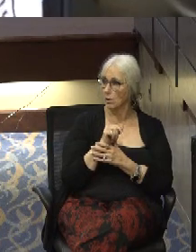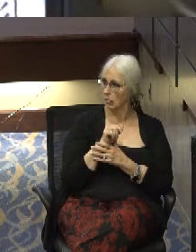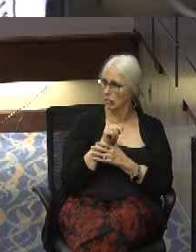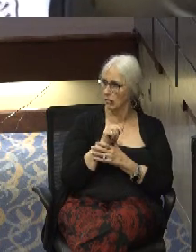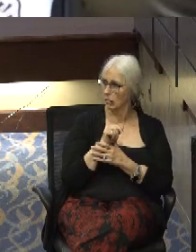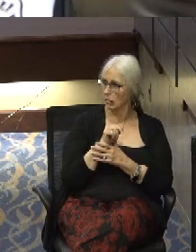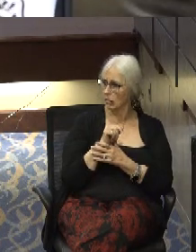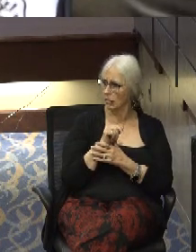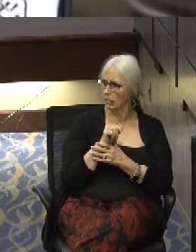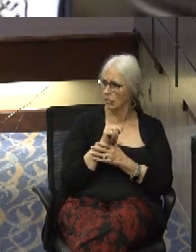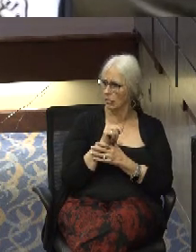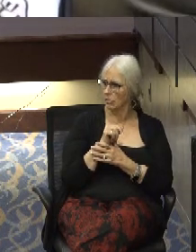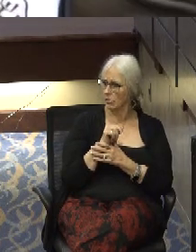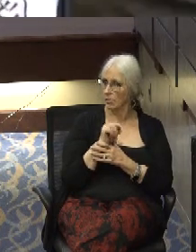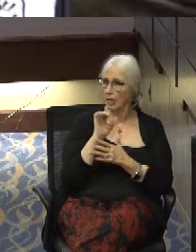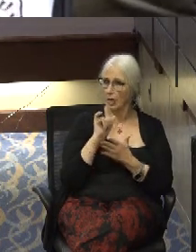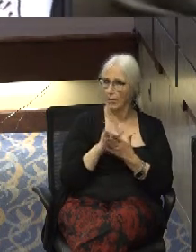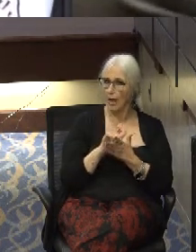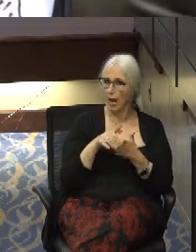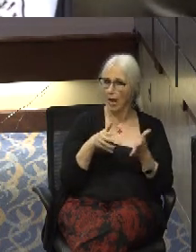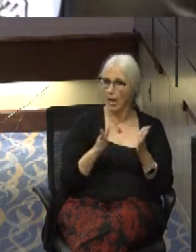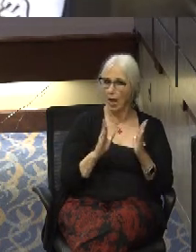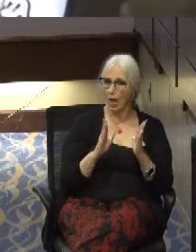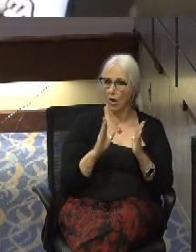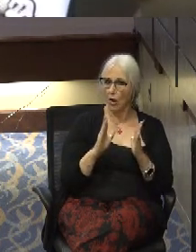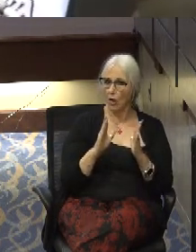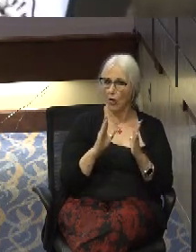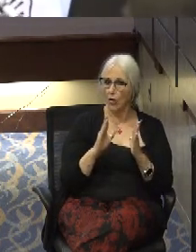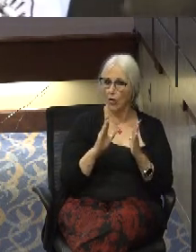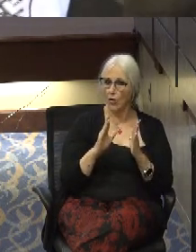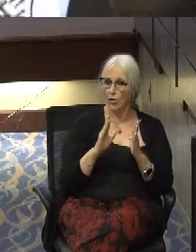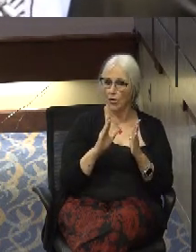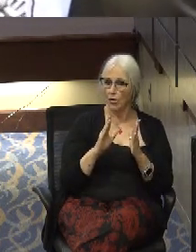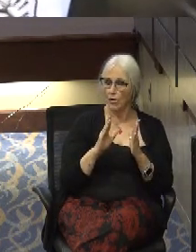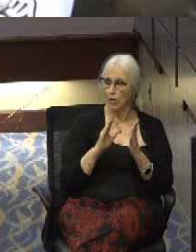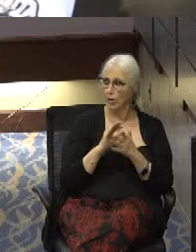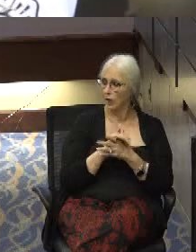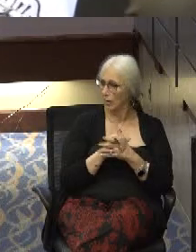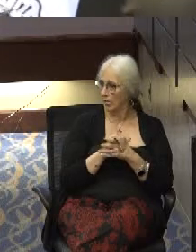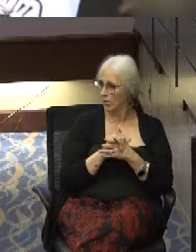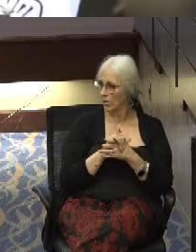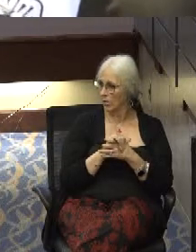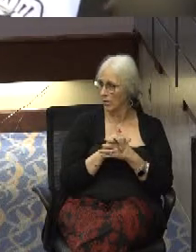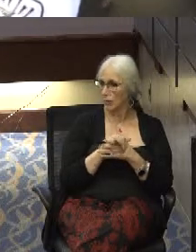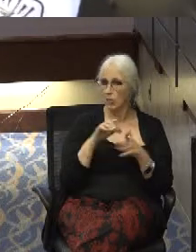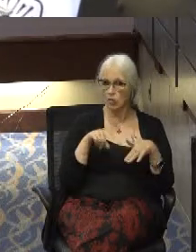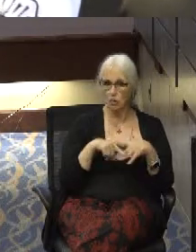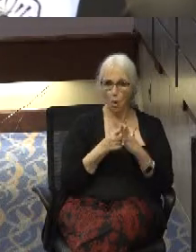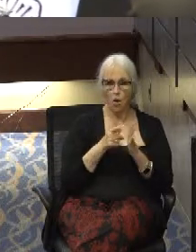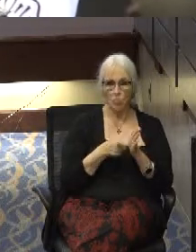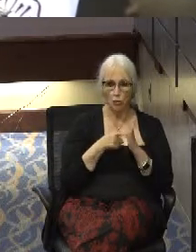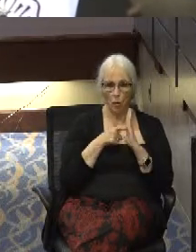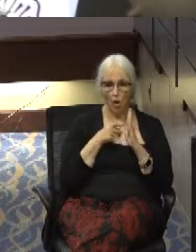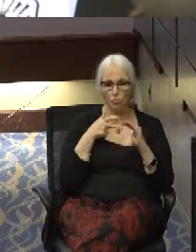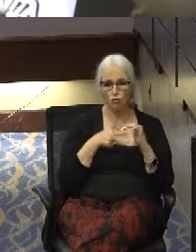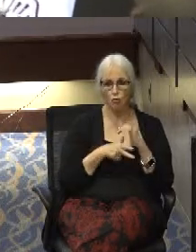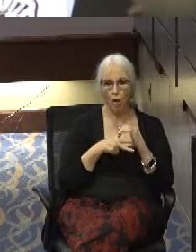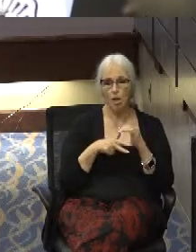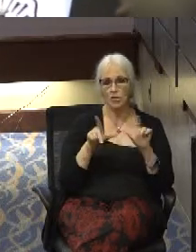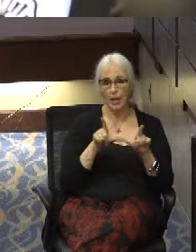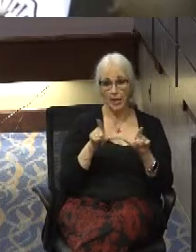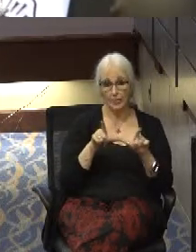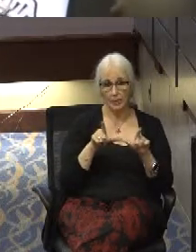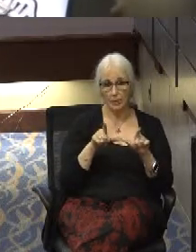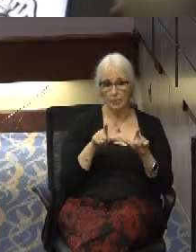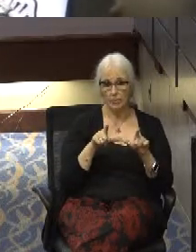Will that allow, I know when we started the requirement for garage licenses,